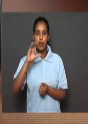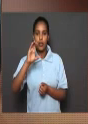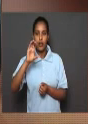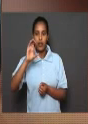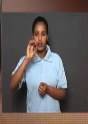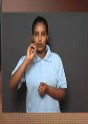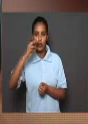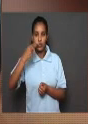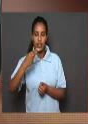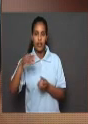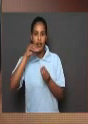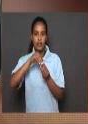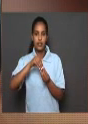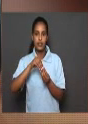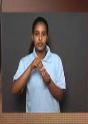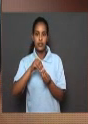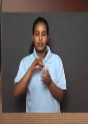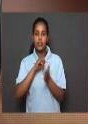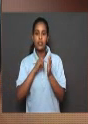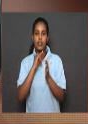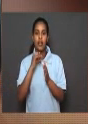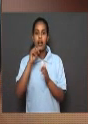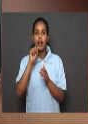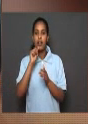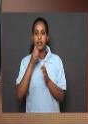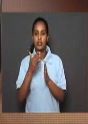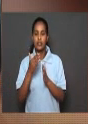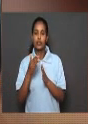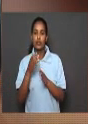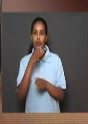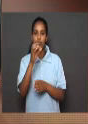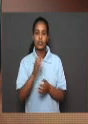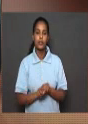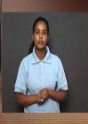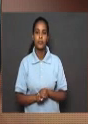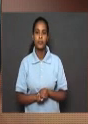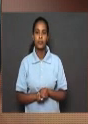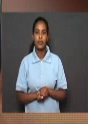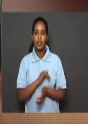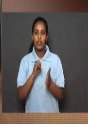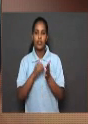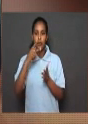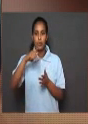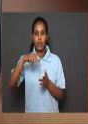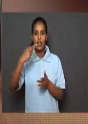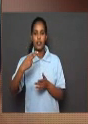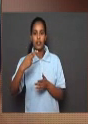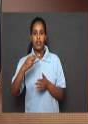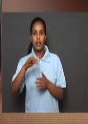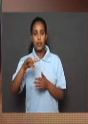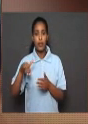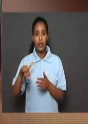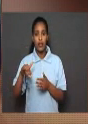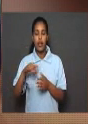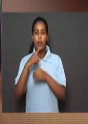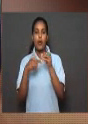which indicates that it is an acidic solution. Its pH remains